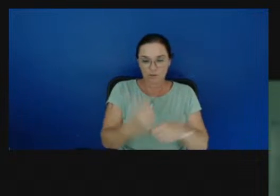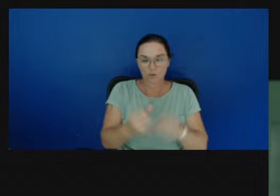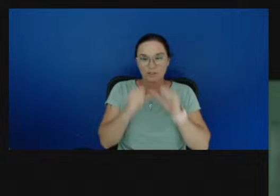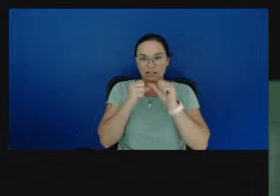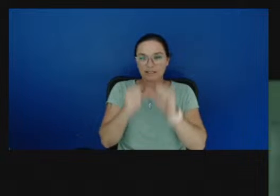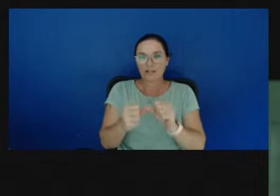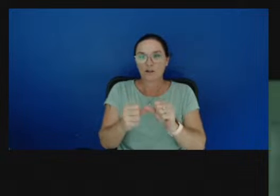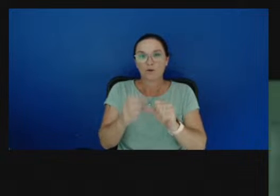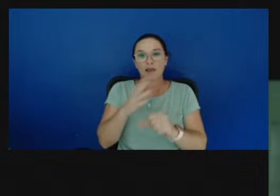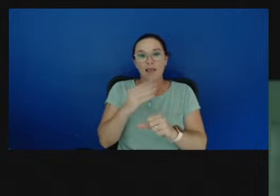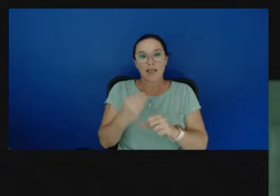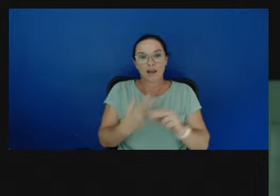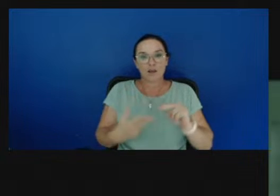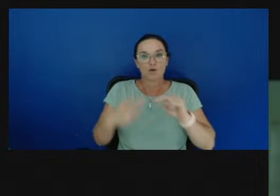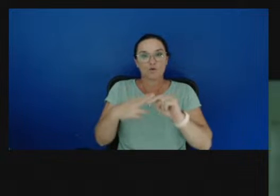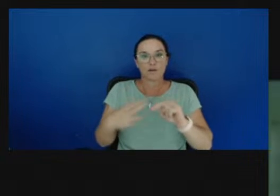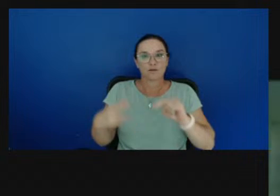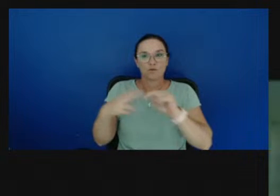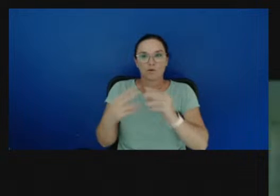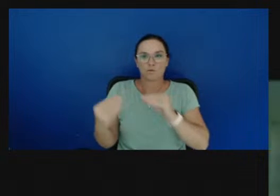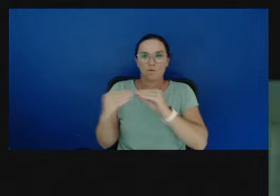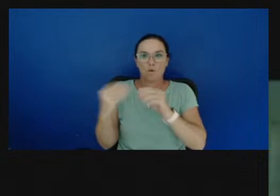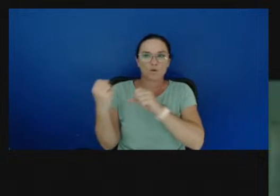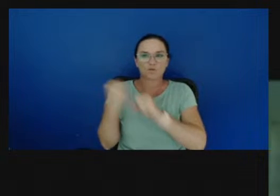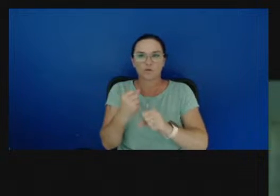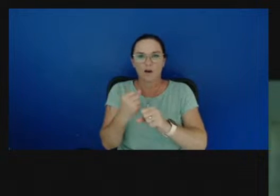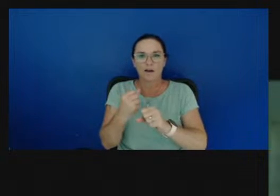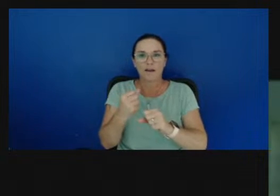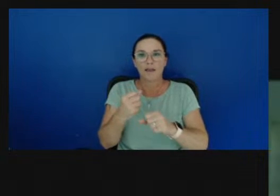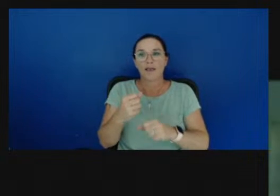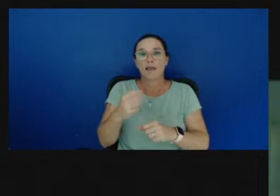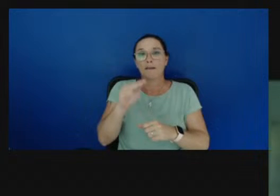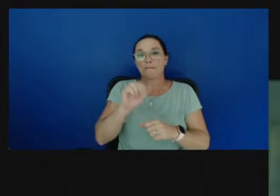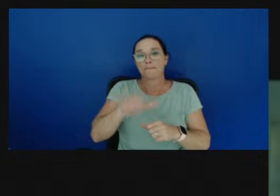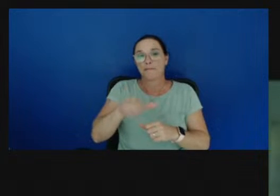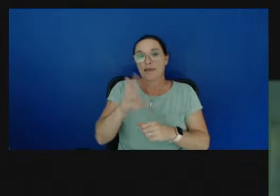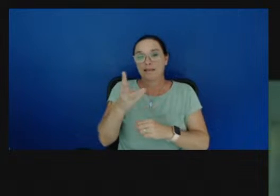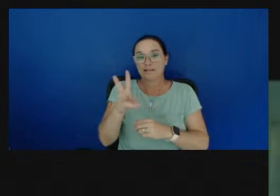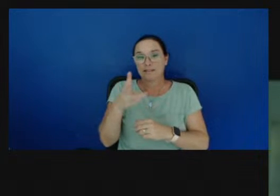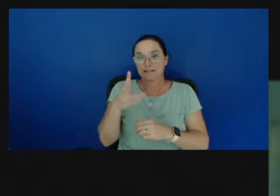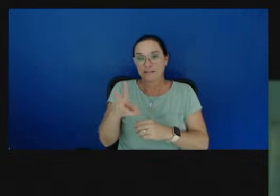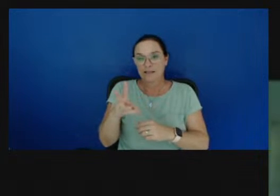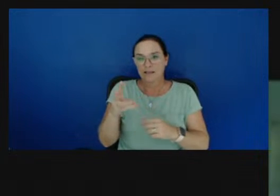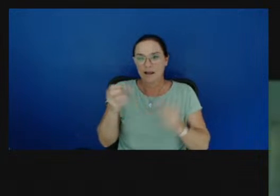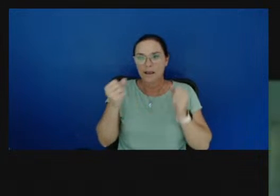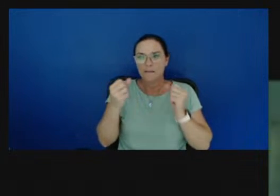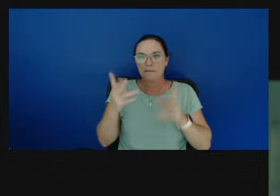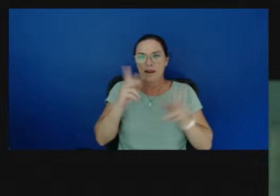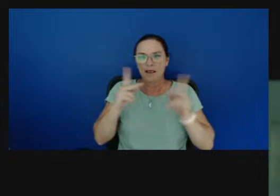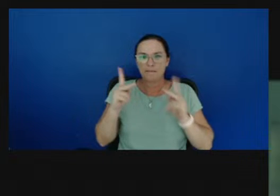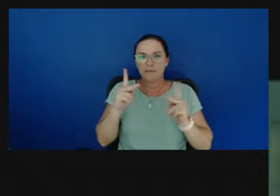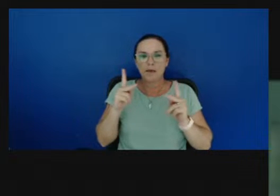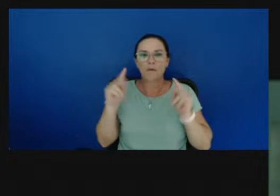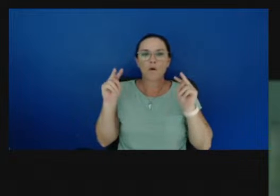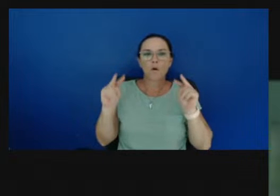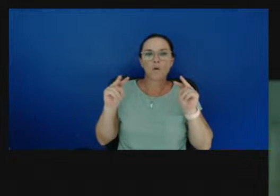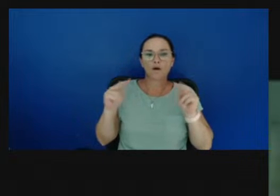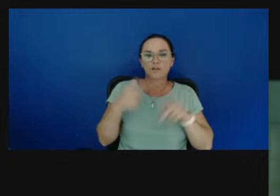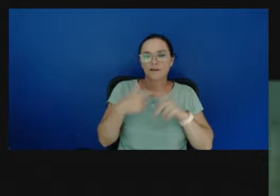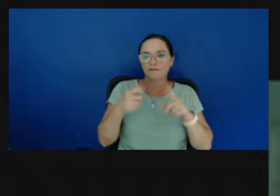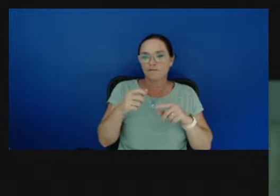and gradually increased in intensity. On the evening of May 16th, carloads of spectators were watching the eruption from Uikuhuna